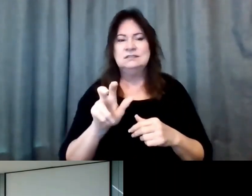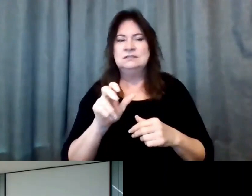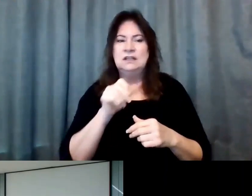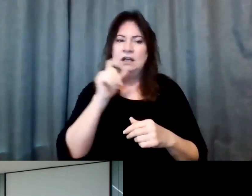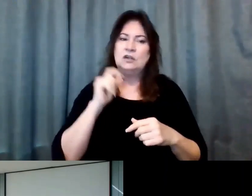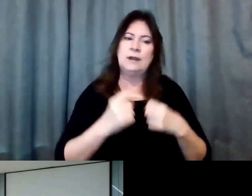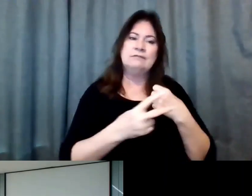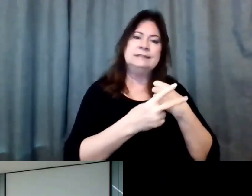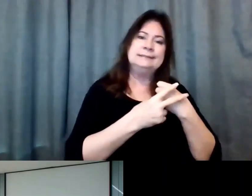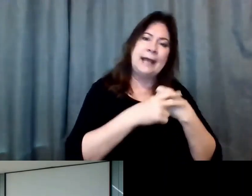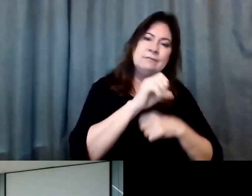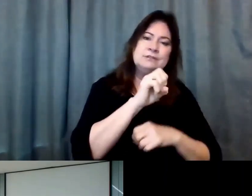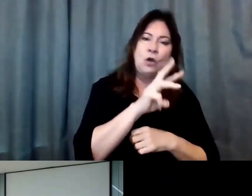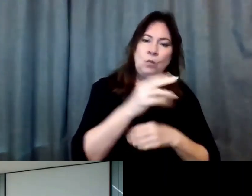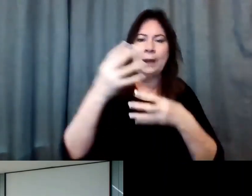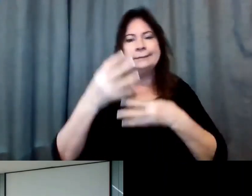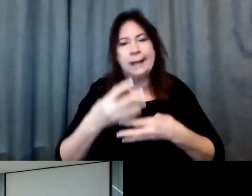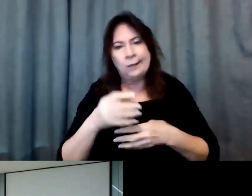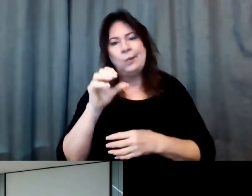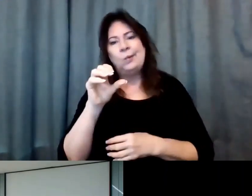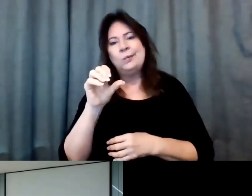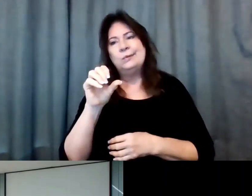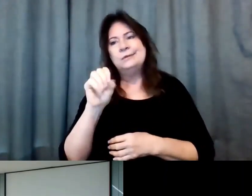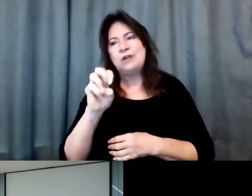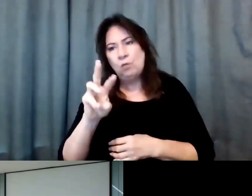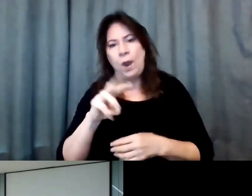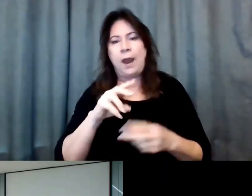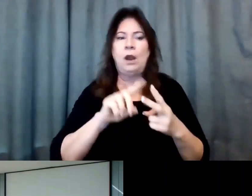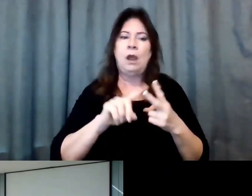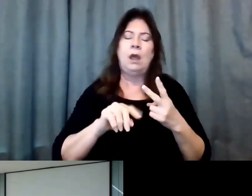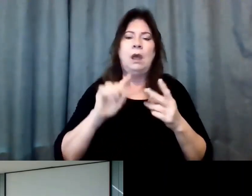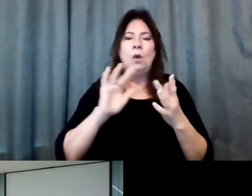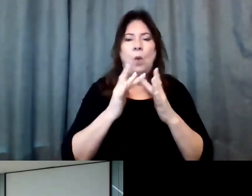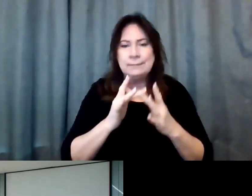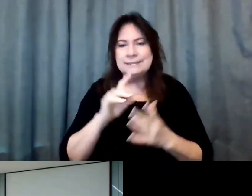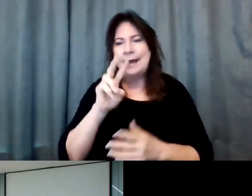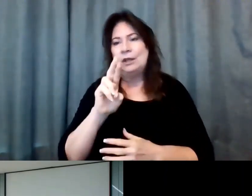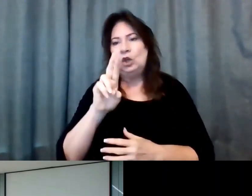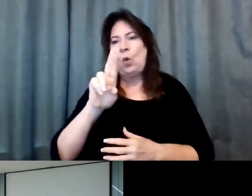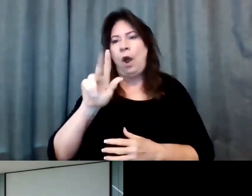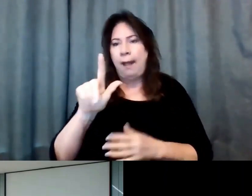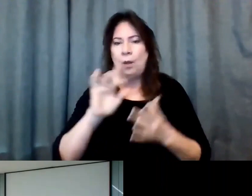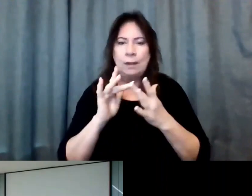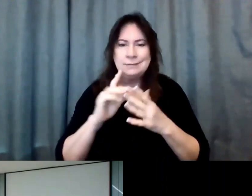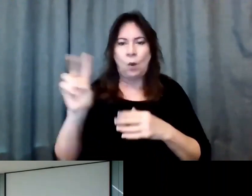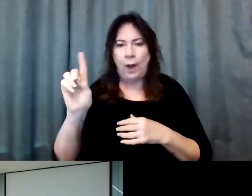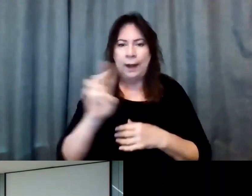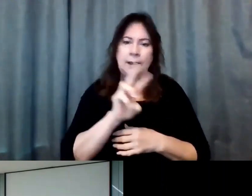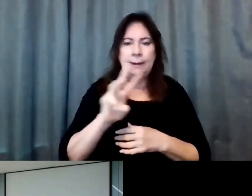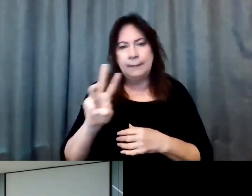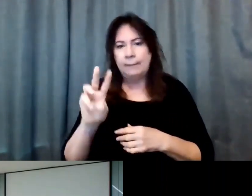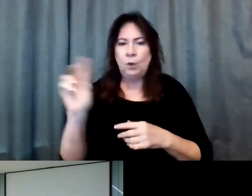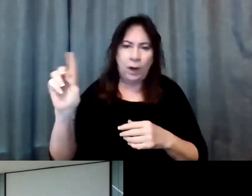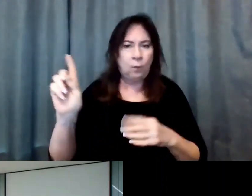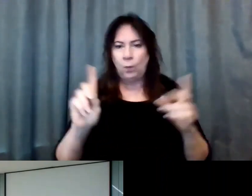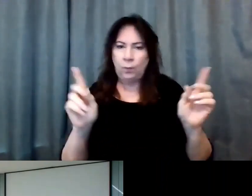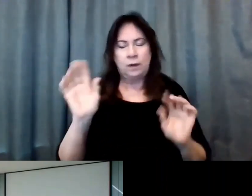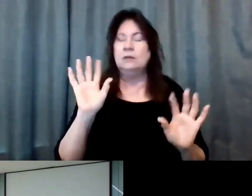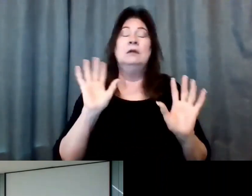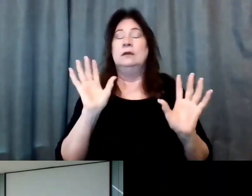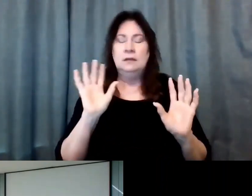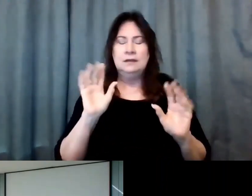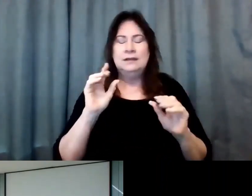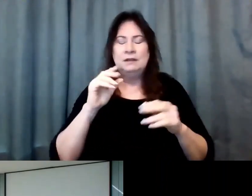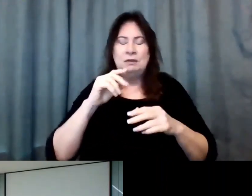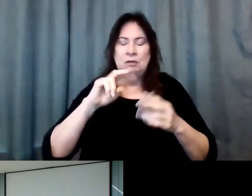save software or URLs and try to figure out where I'm going next and what is my role. So the purpose of